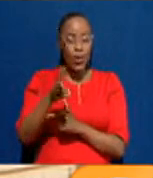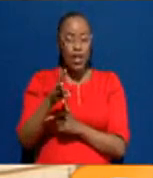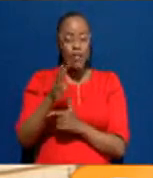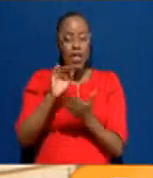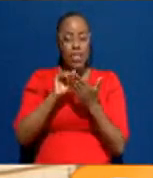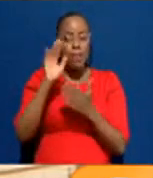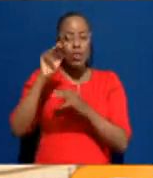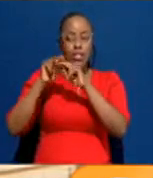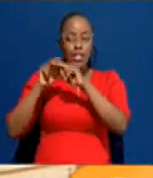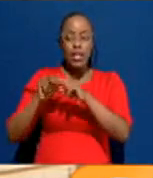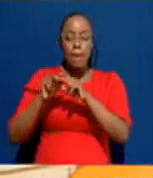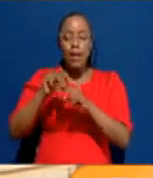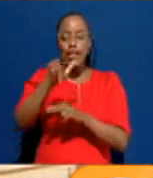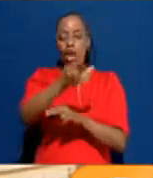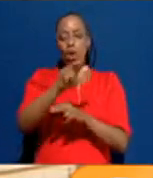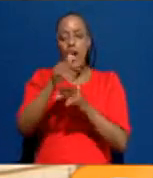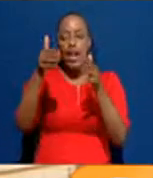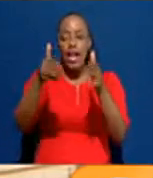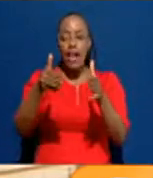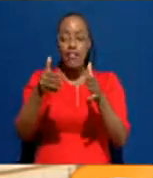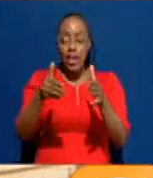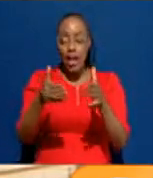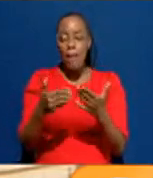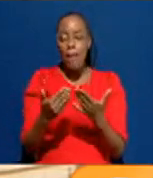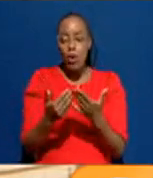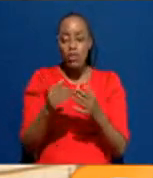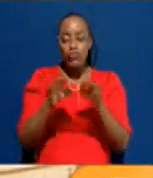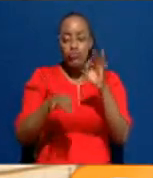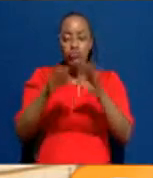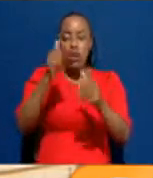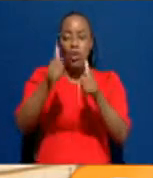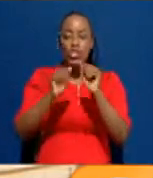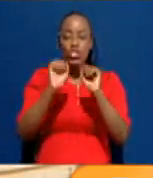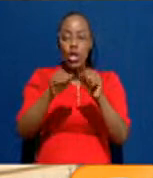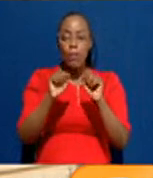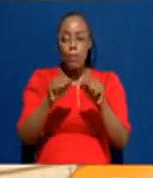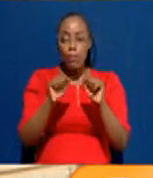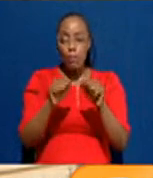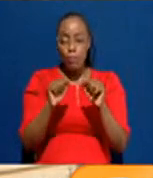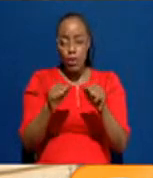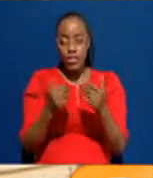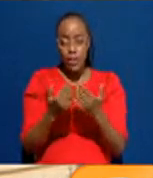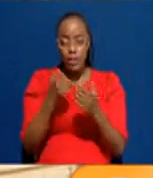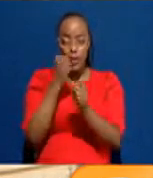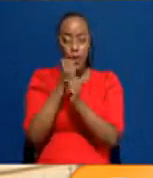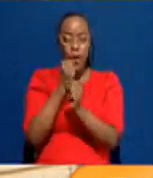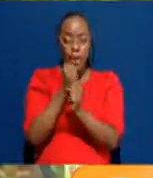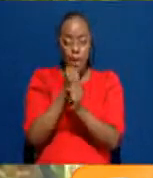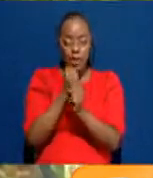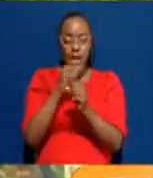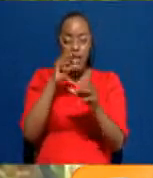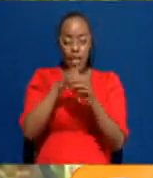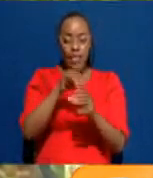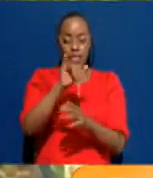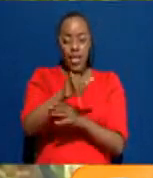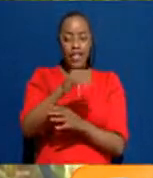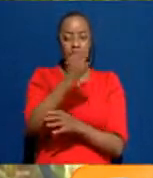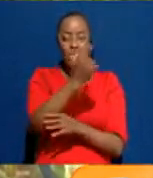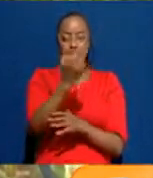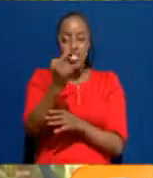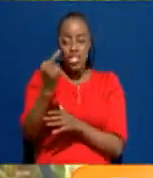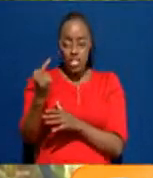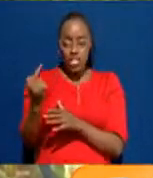mostly depending on locally available inputs that they can be able to generate at their own level. Every single